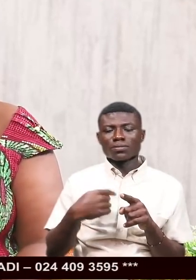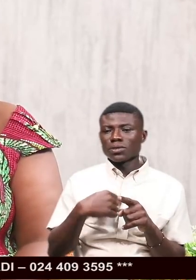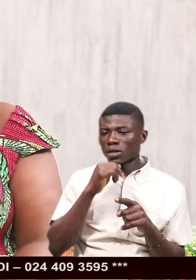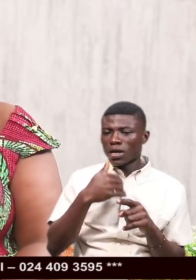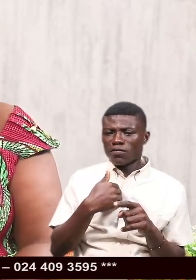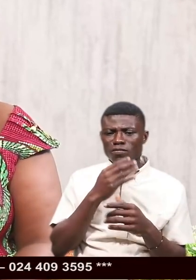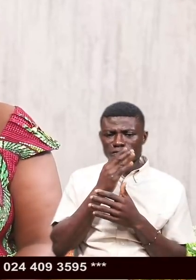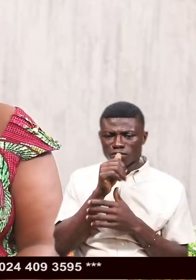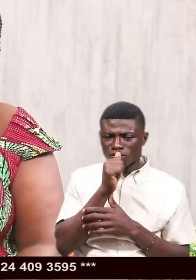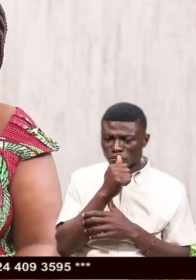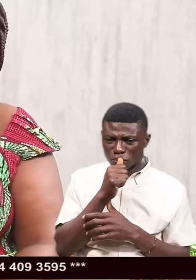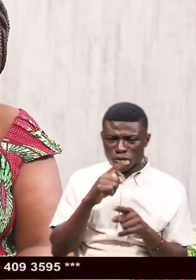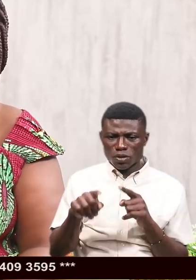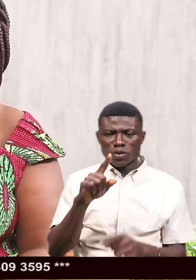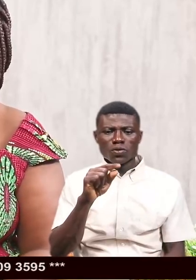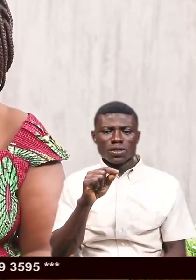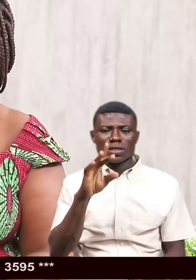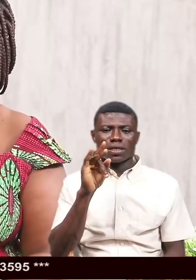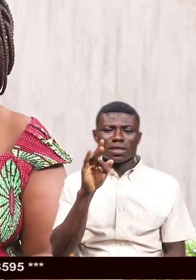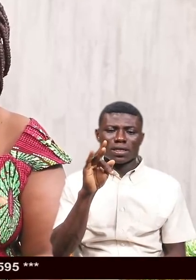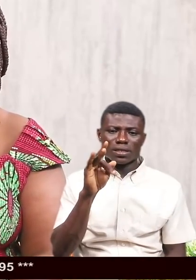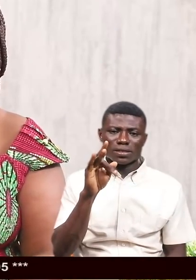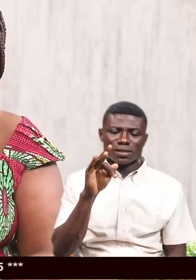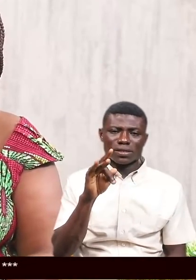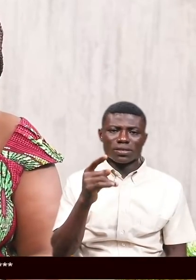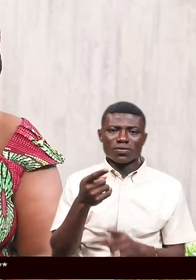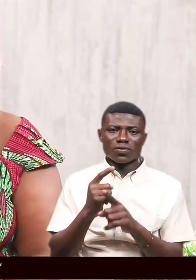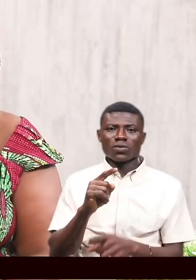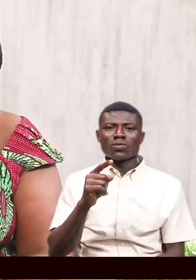abotre. Inti 2018 no. Mm-hmm. From